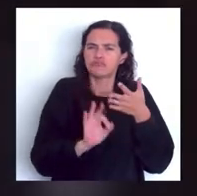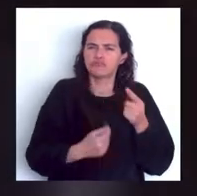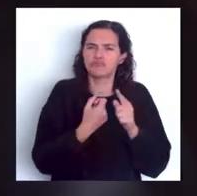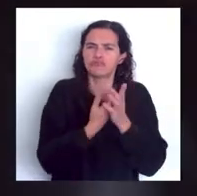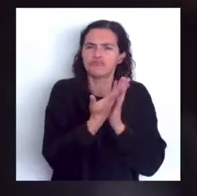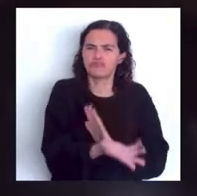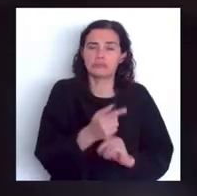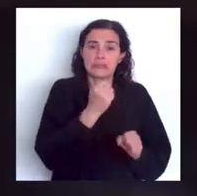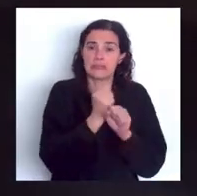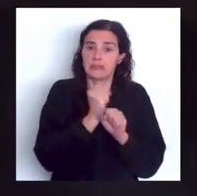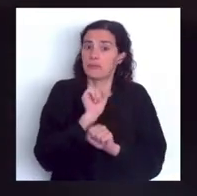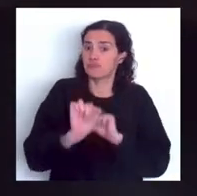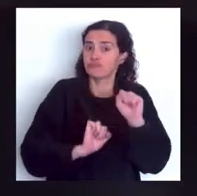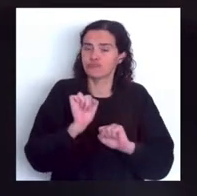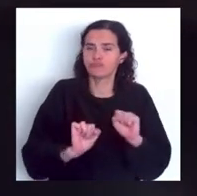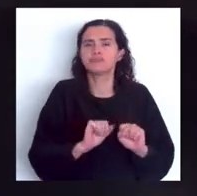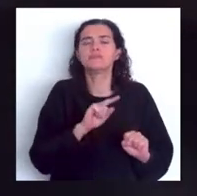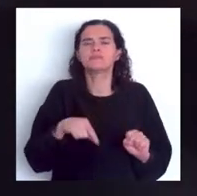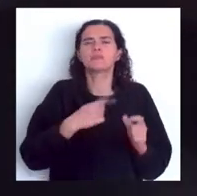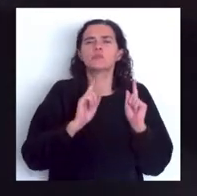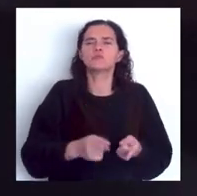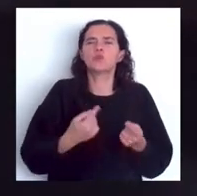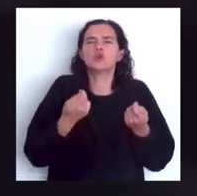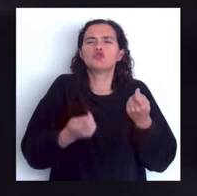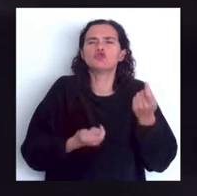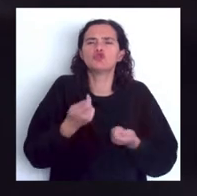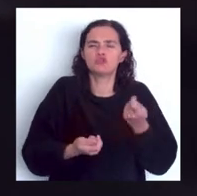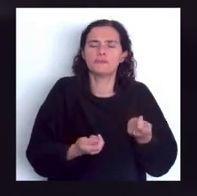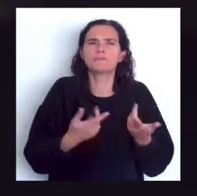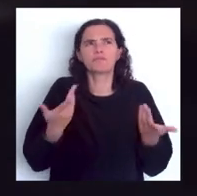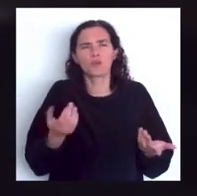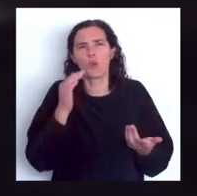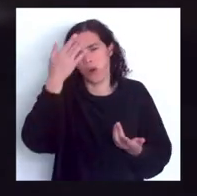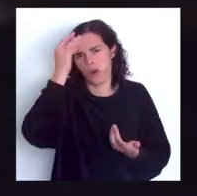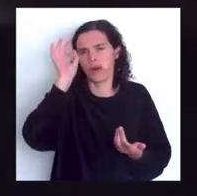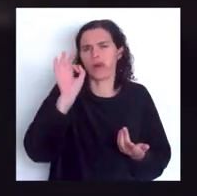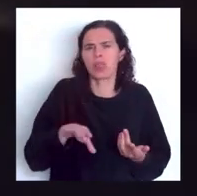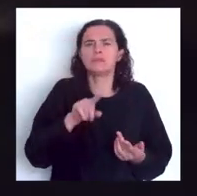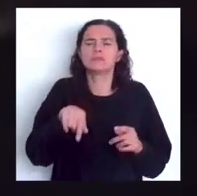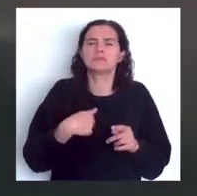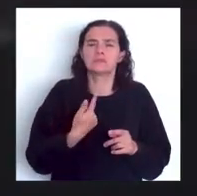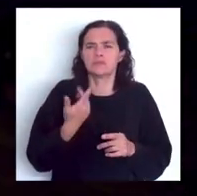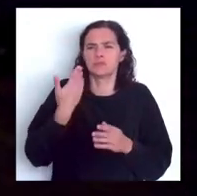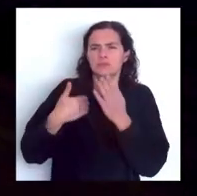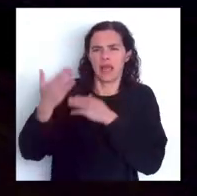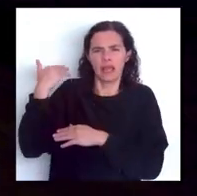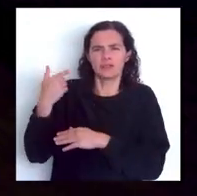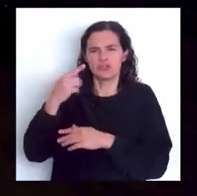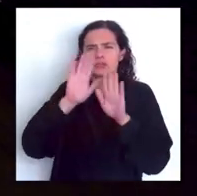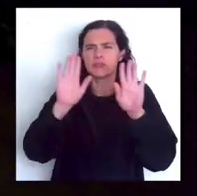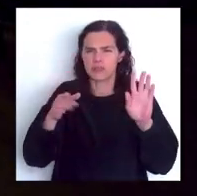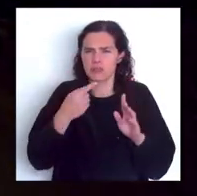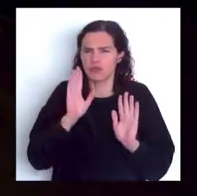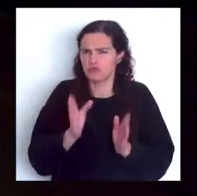aspects of their work, aspects that are also initiated a little bit or suggested earlier in